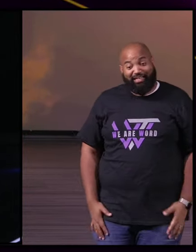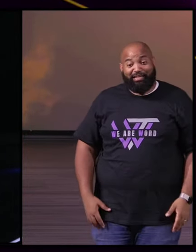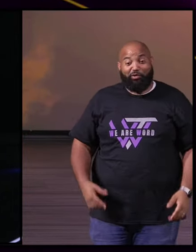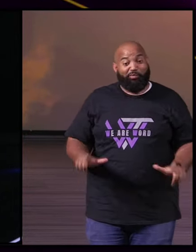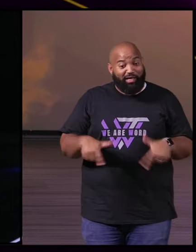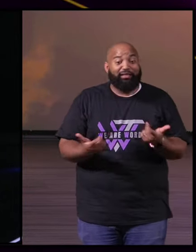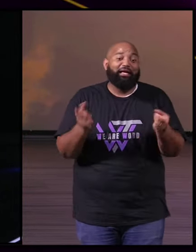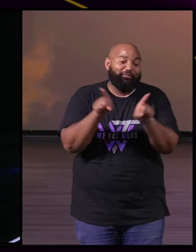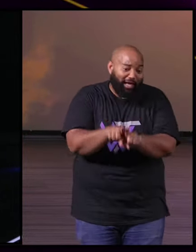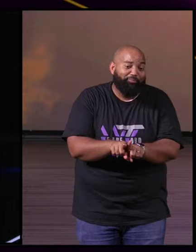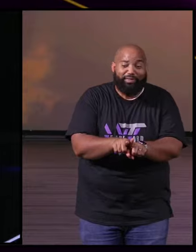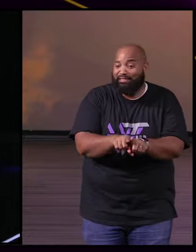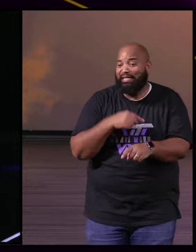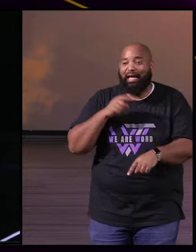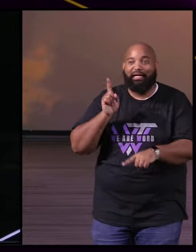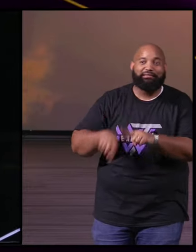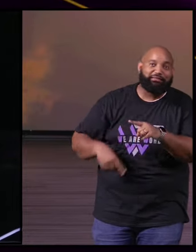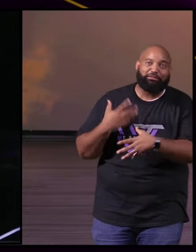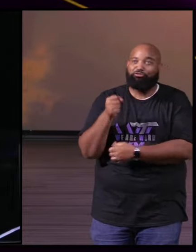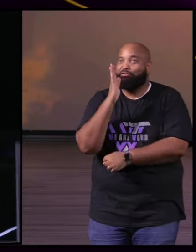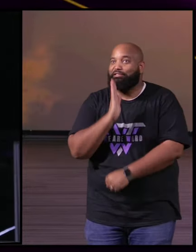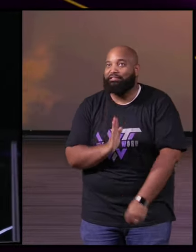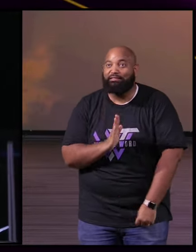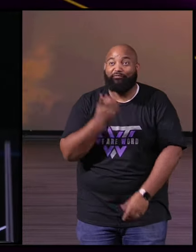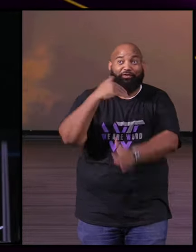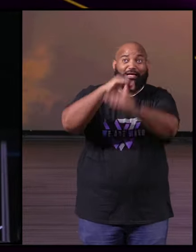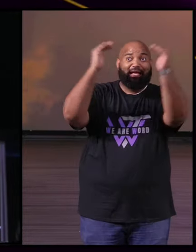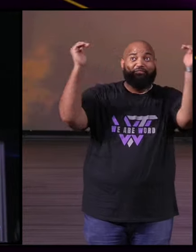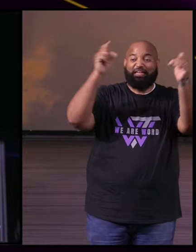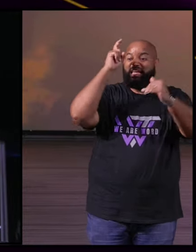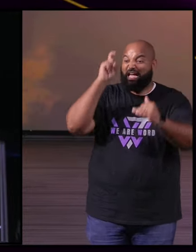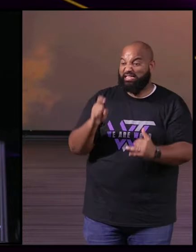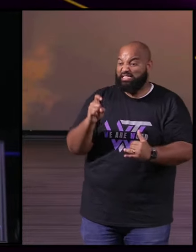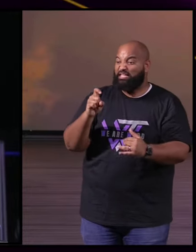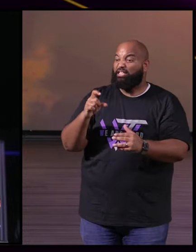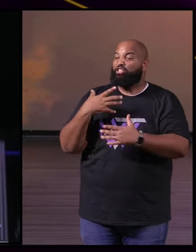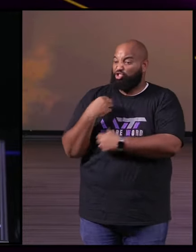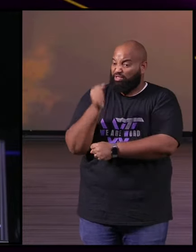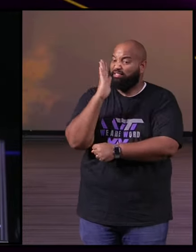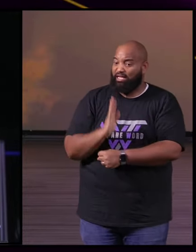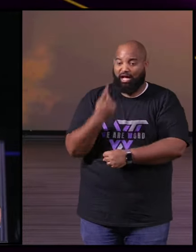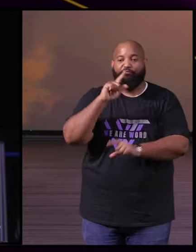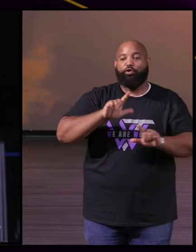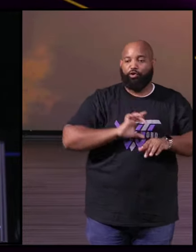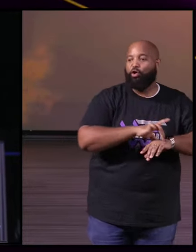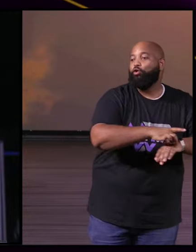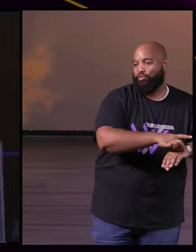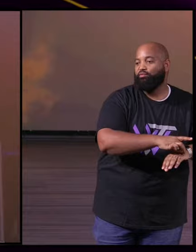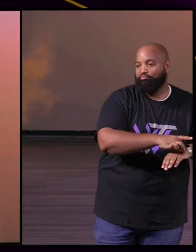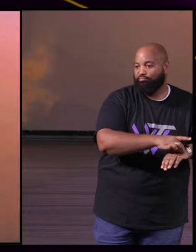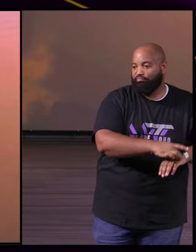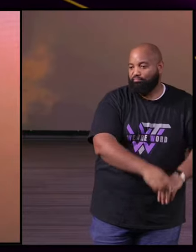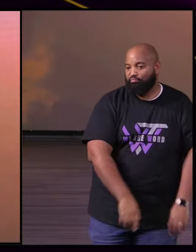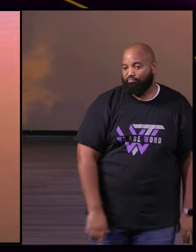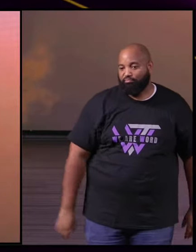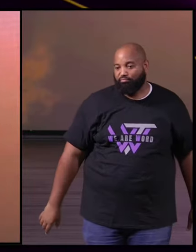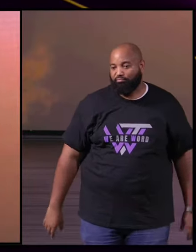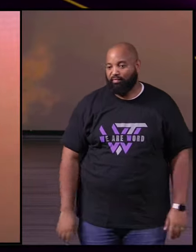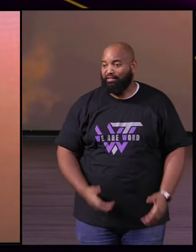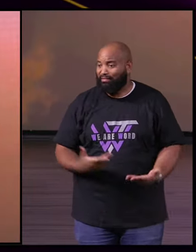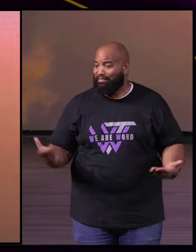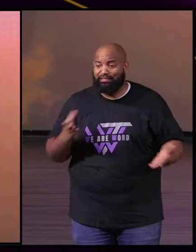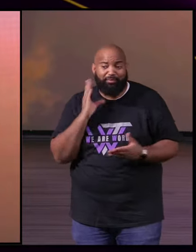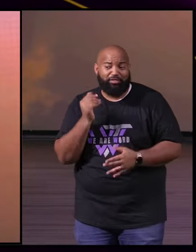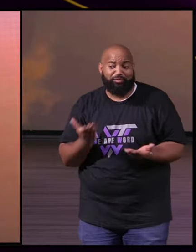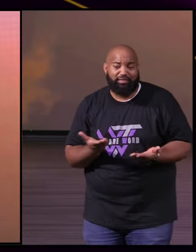And when life happens, I can't just trust God for heaven. I got to learn to trust God for earth. And this